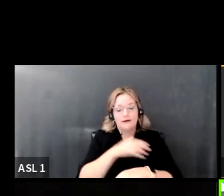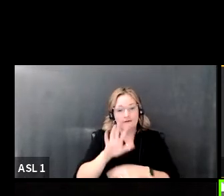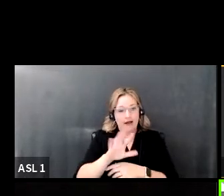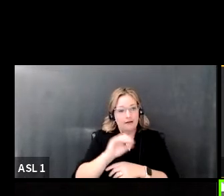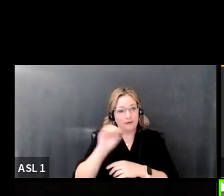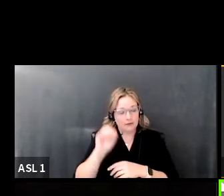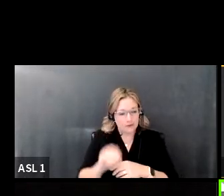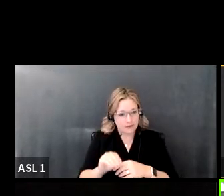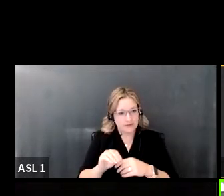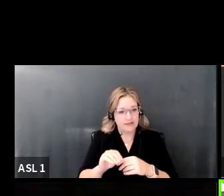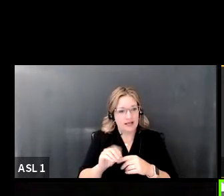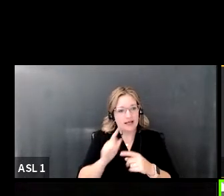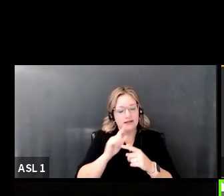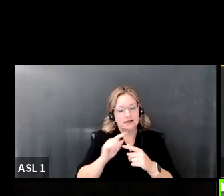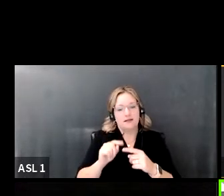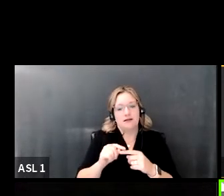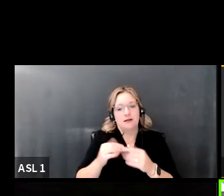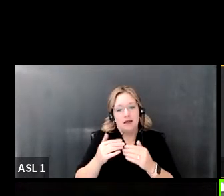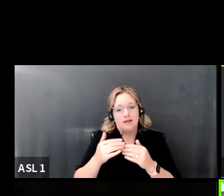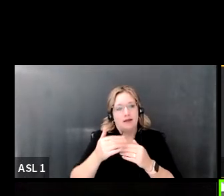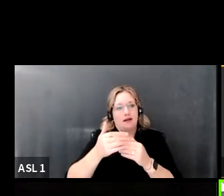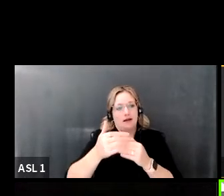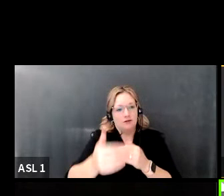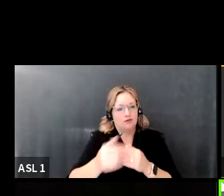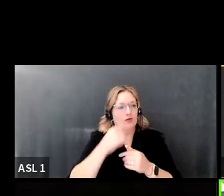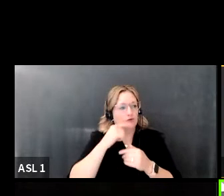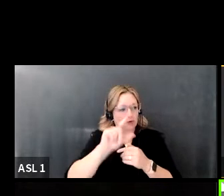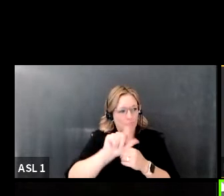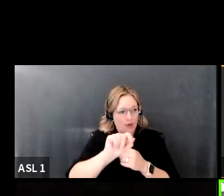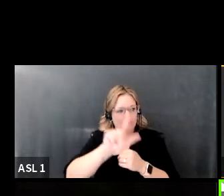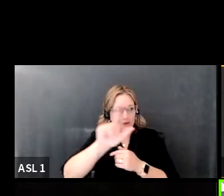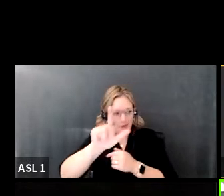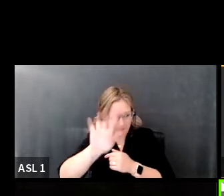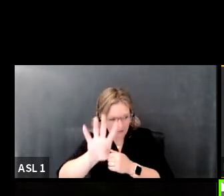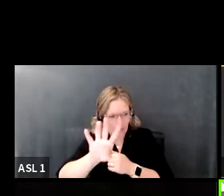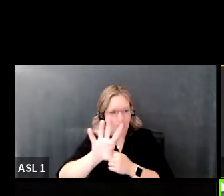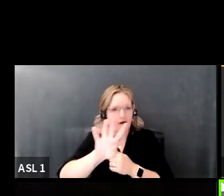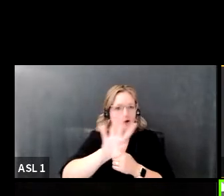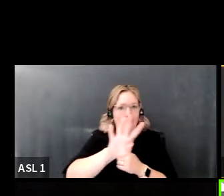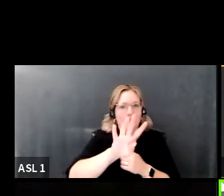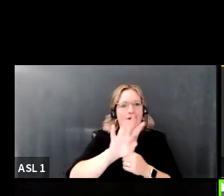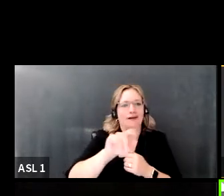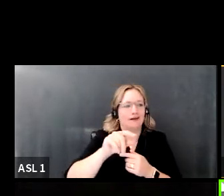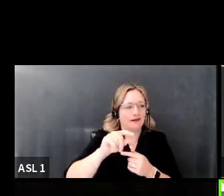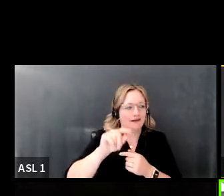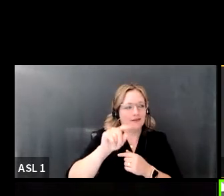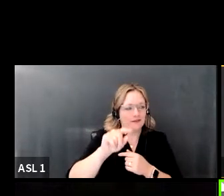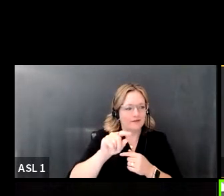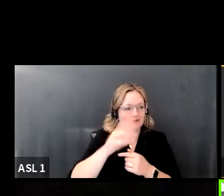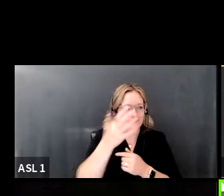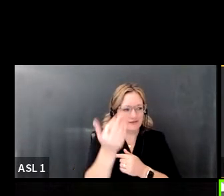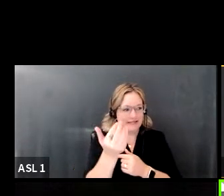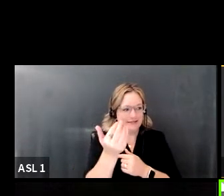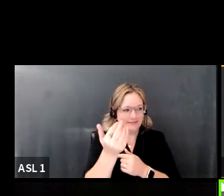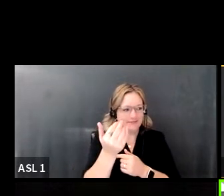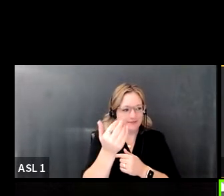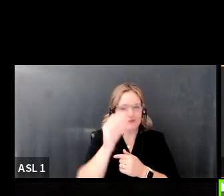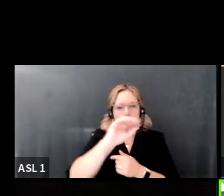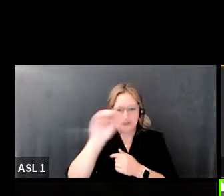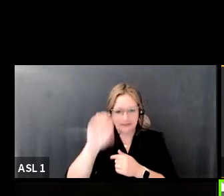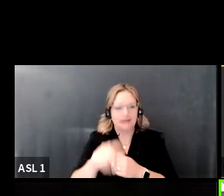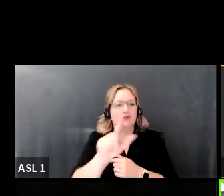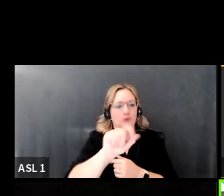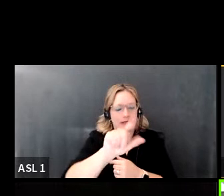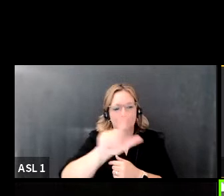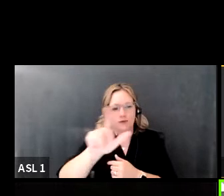15 in 2024 there is a big caveat again and i've said it a couple of times if the community city safety well-being plan is is